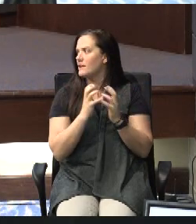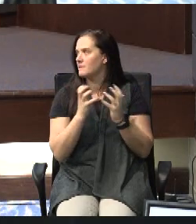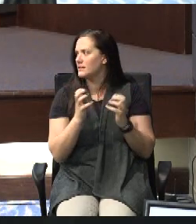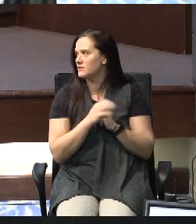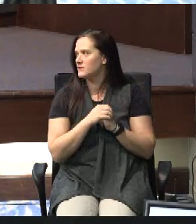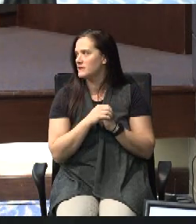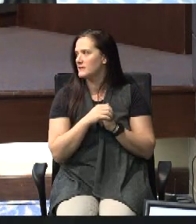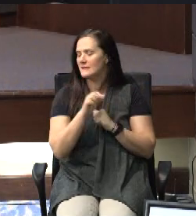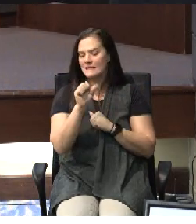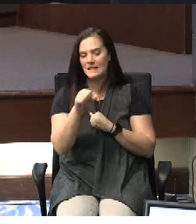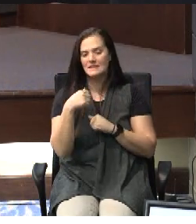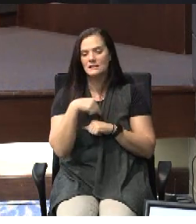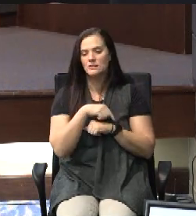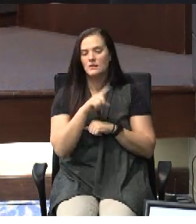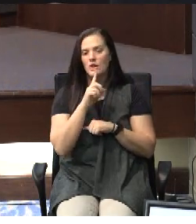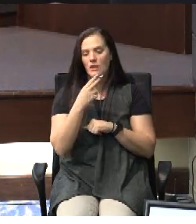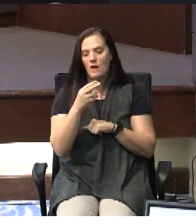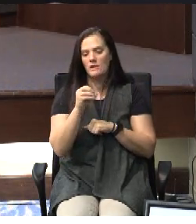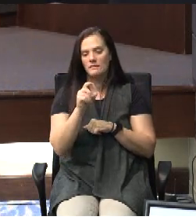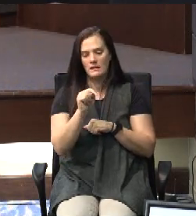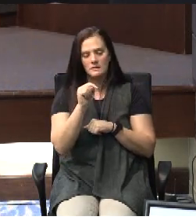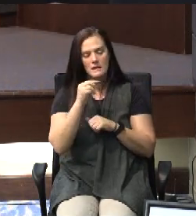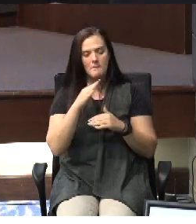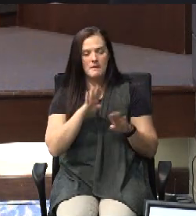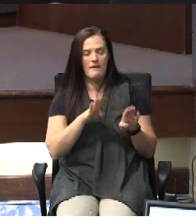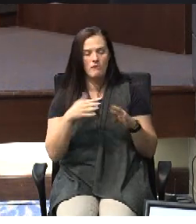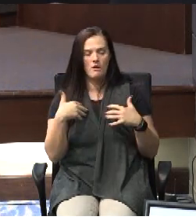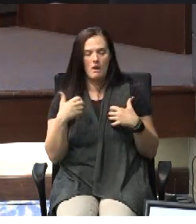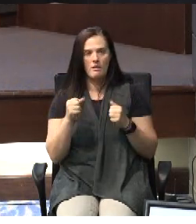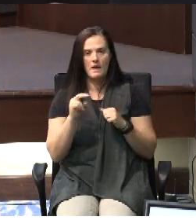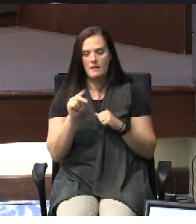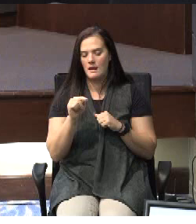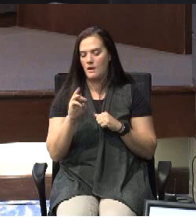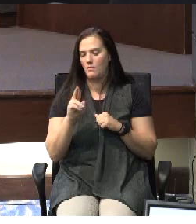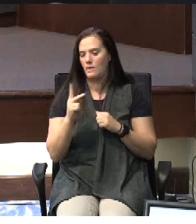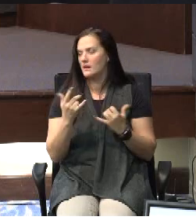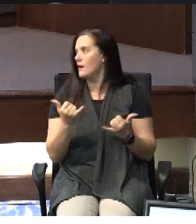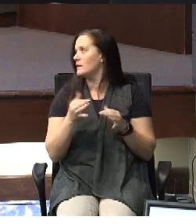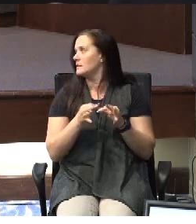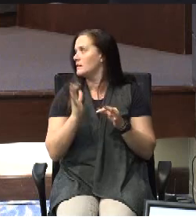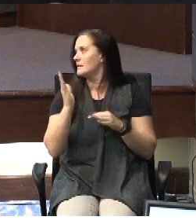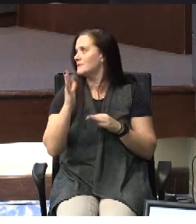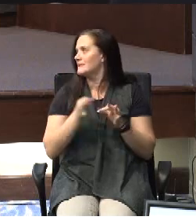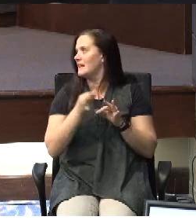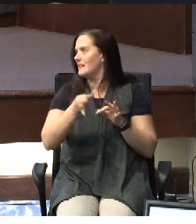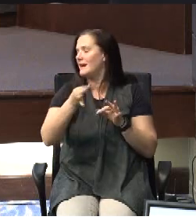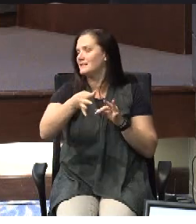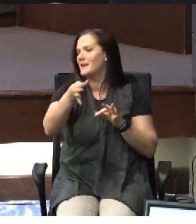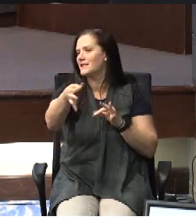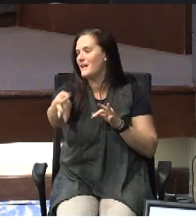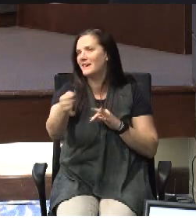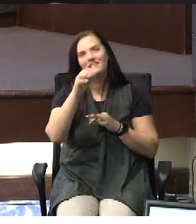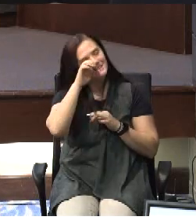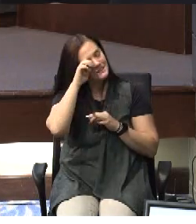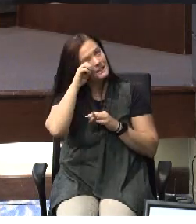much. Yes, we're the Heart of Texas Behavioral Health Network now. My presentation has been delayed so much we've had a name change. Name